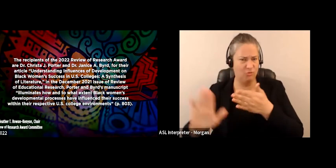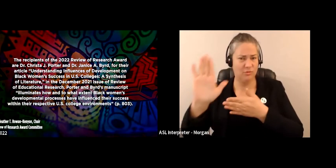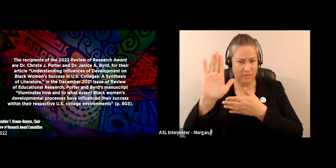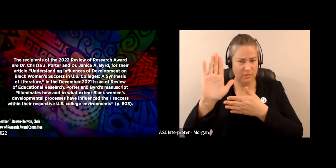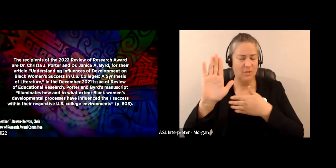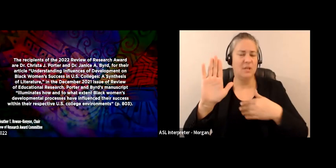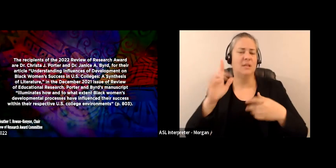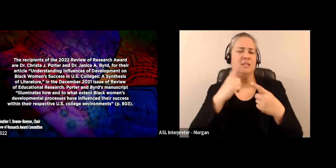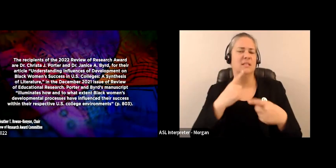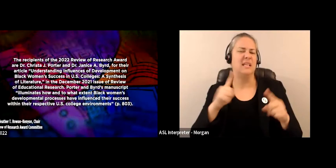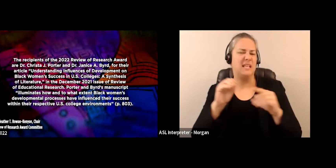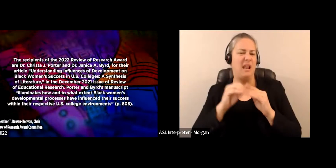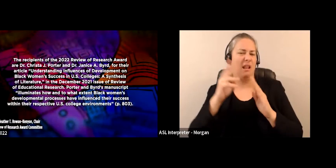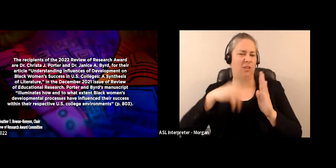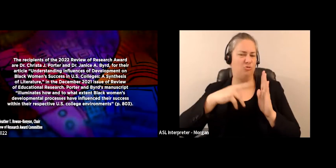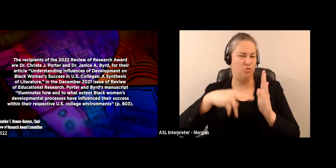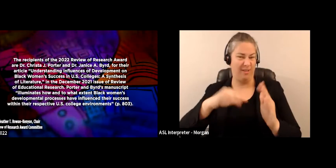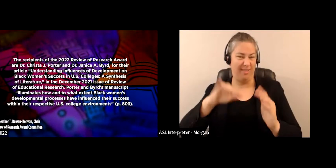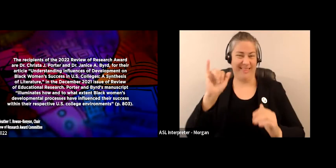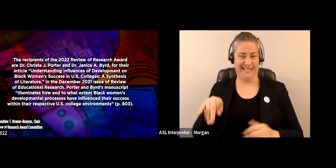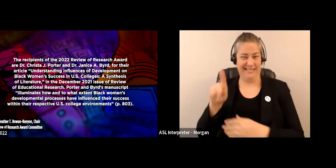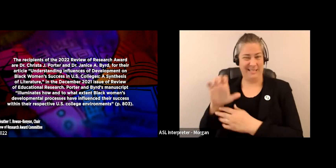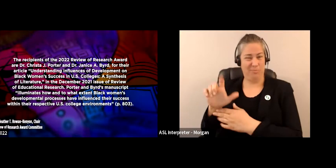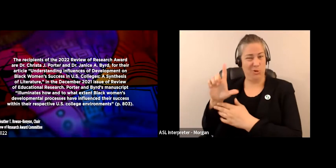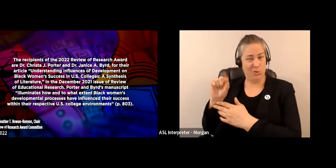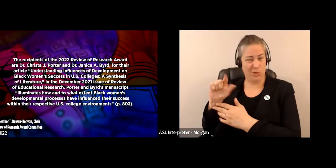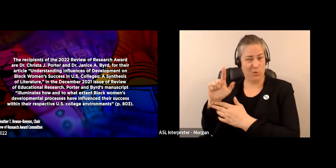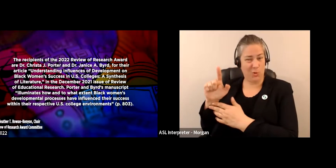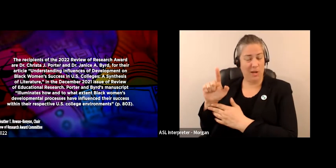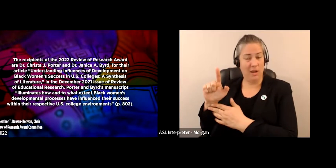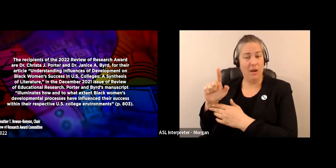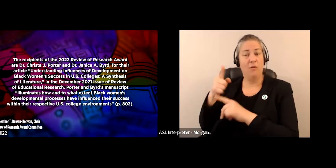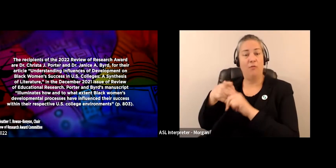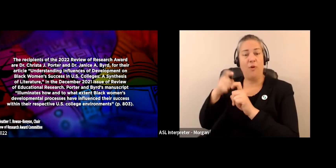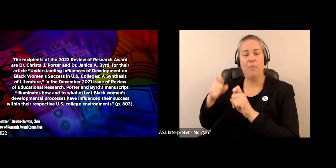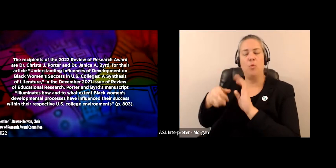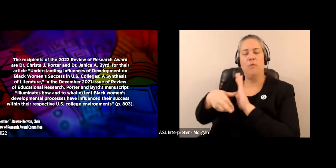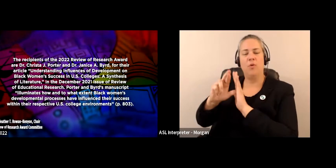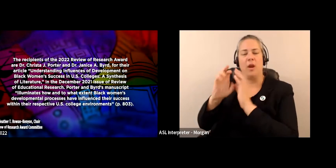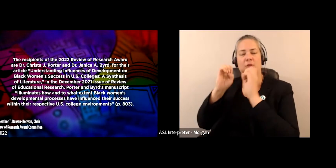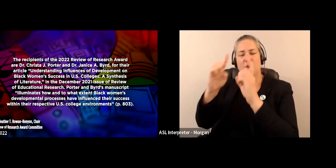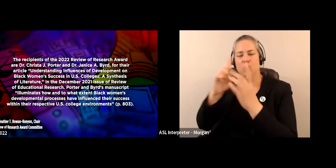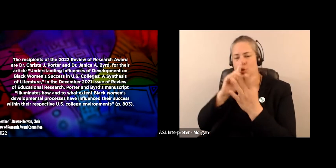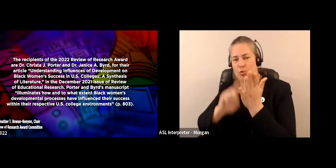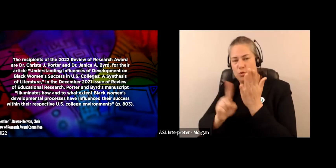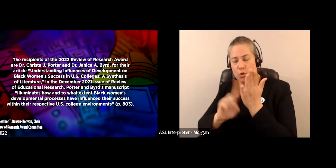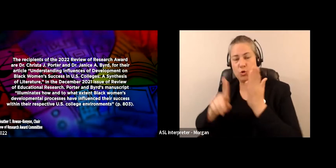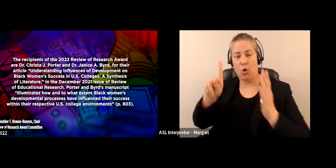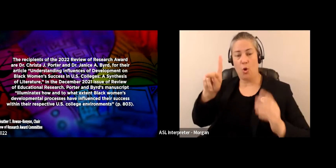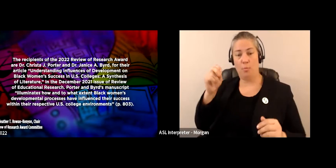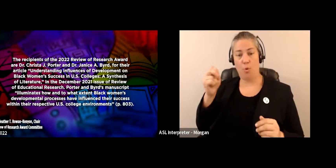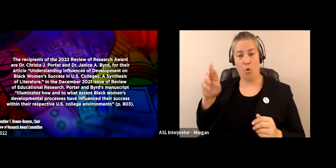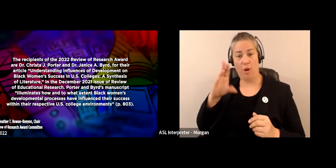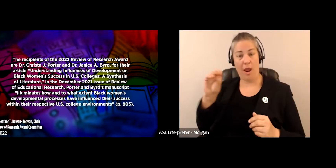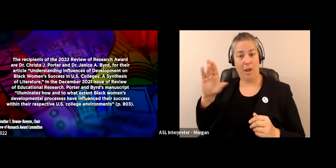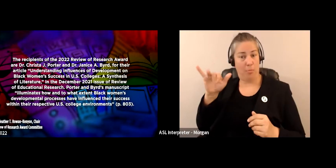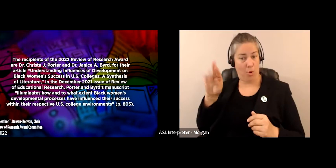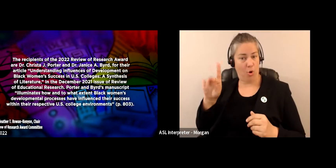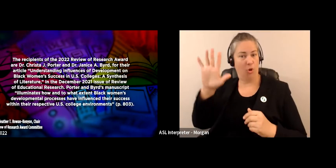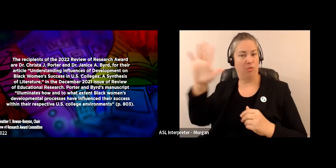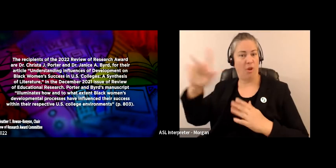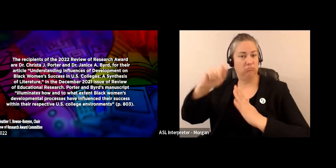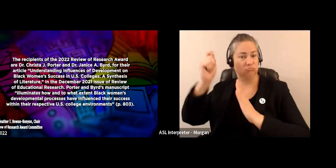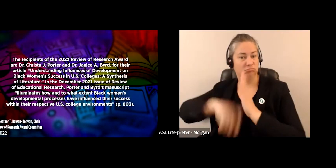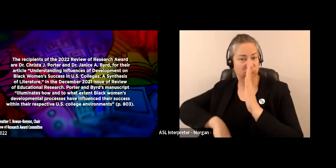Literature. This is in the December 2021 issue of the Review of Educational Research. Porter and Bird's